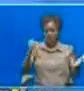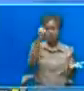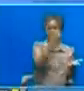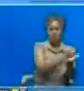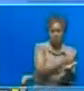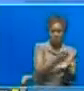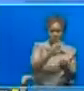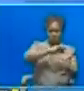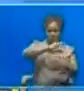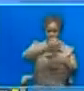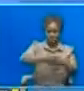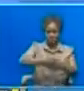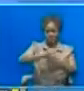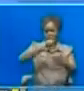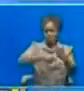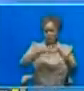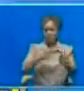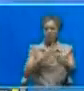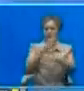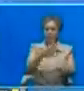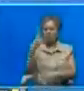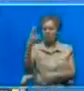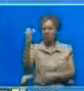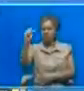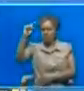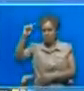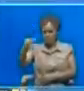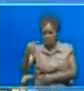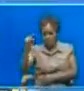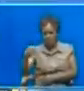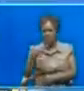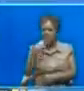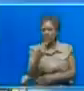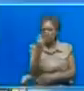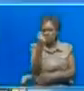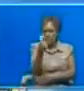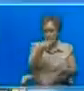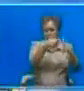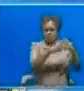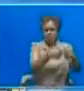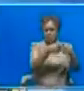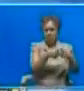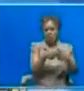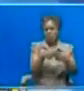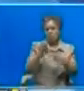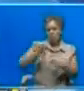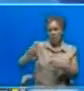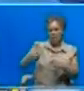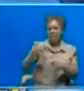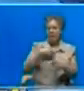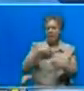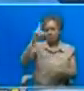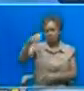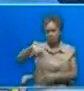that was rehabilitated at a cost of over 25 million Kenyan shillings. And save for some few renovations, the Federation has got a